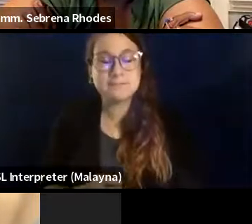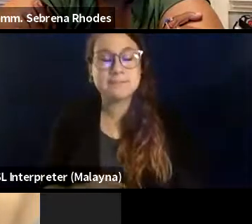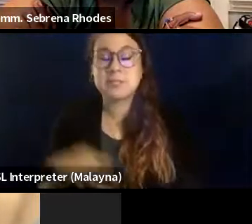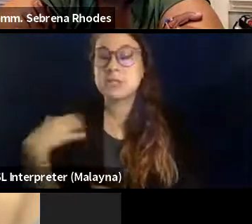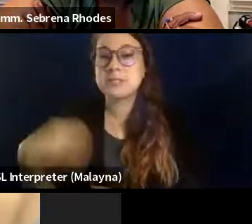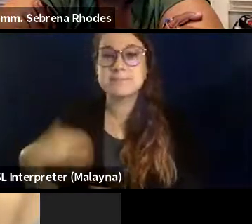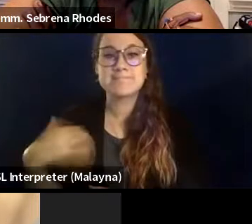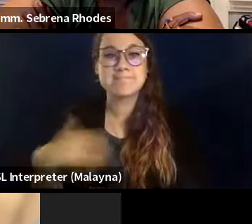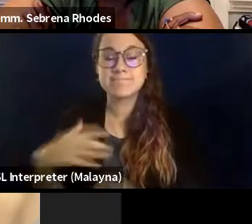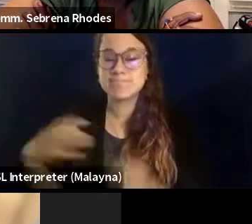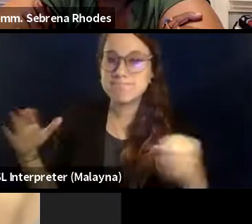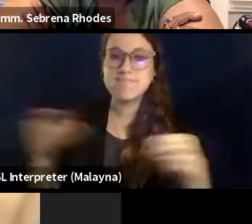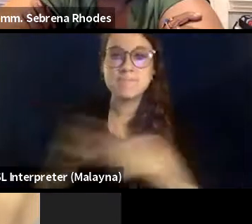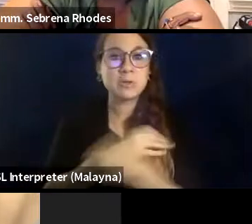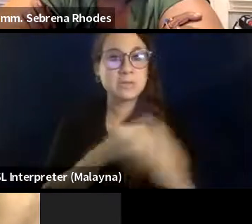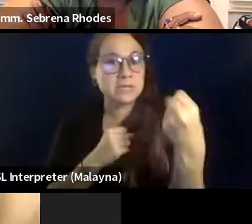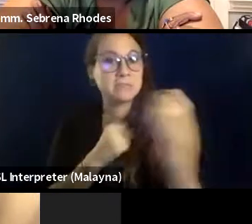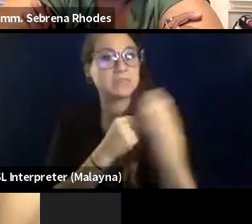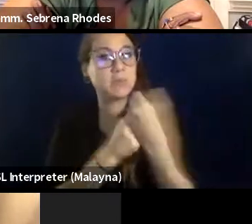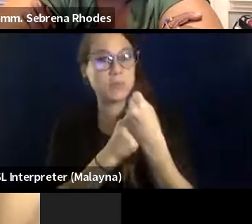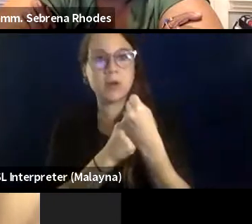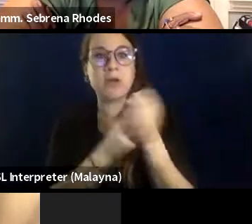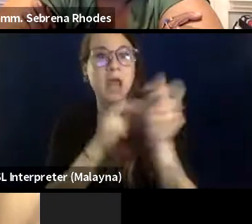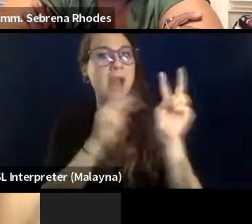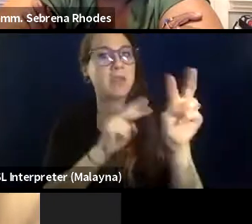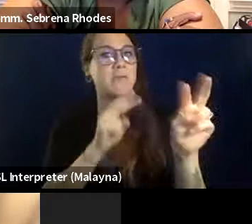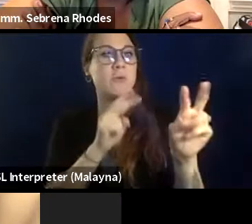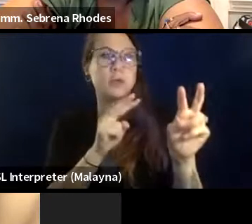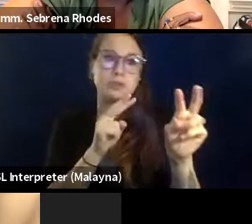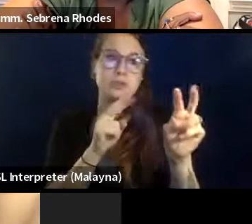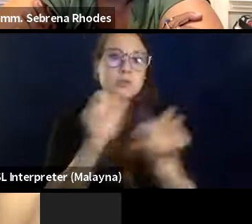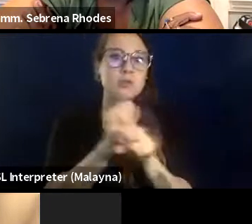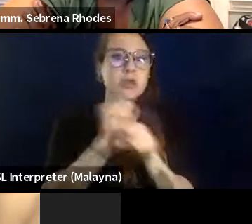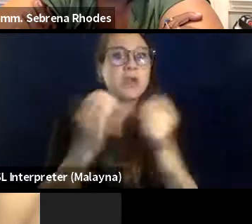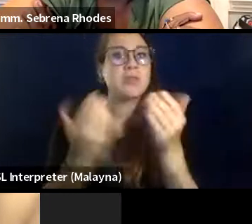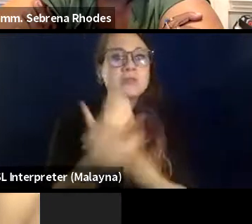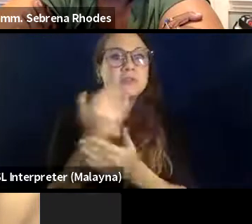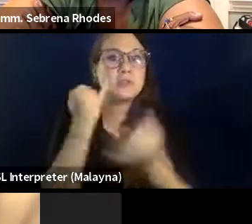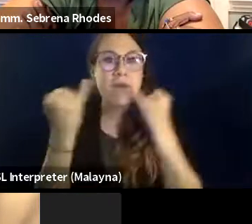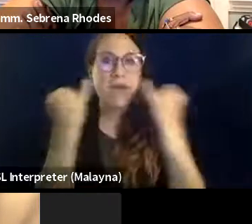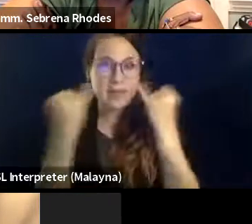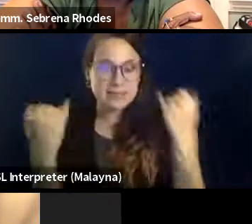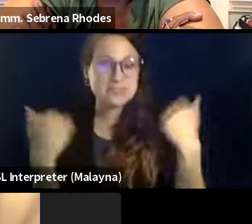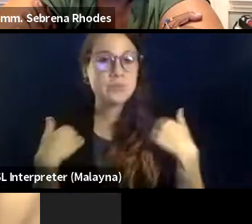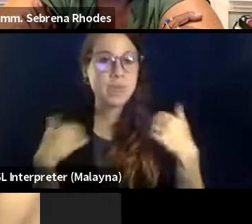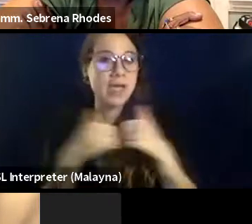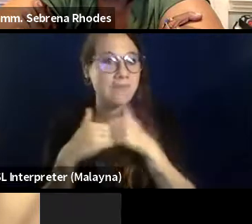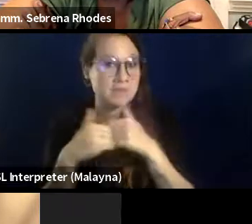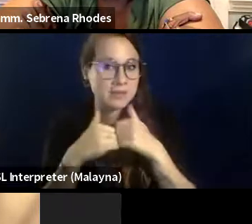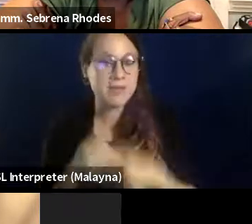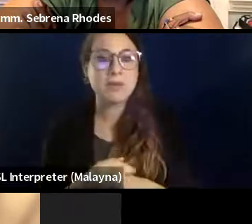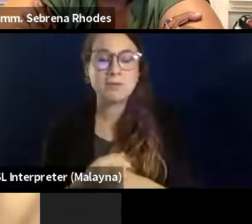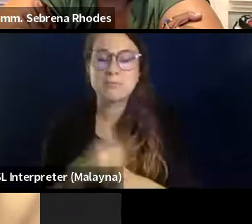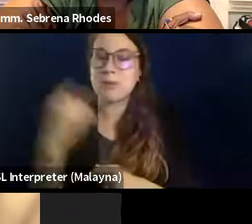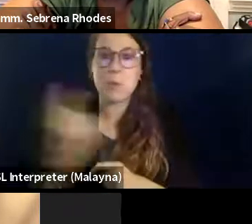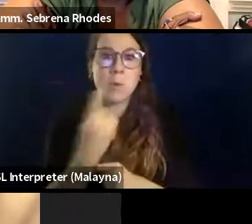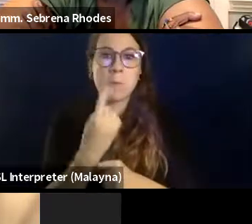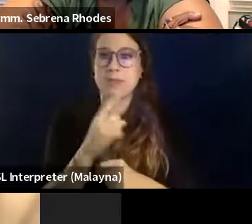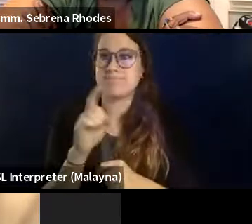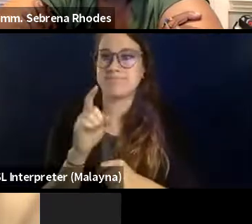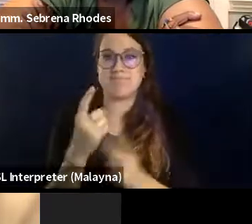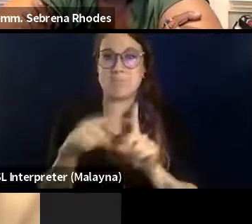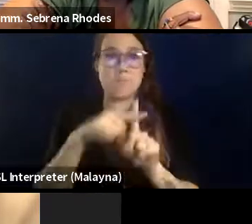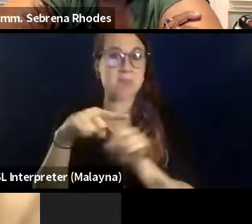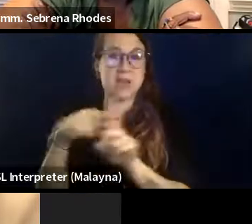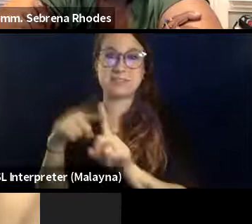and completely support her and look forward to working on these new ideas that she has. They can only turn out to be positive things